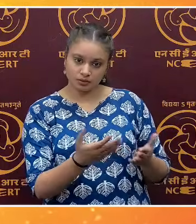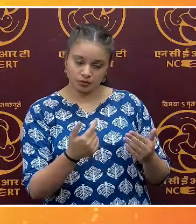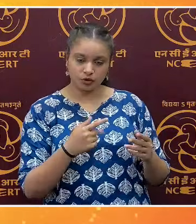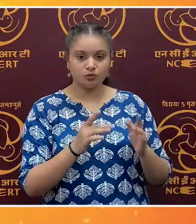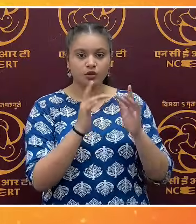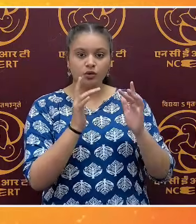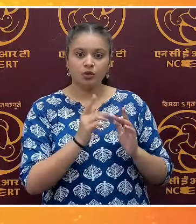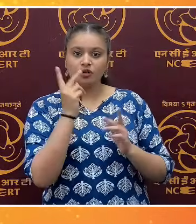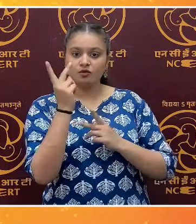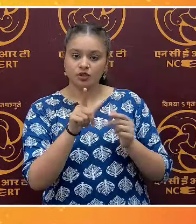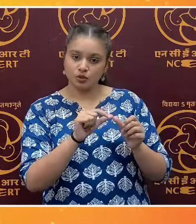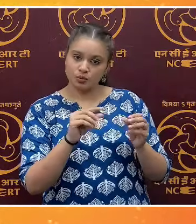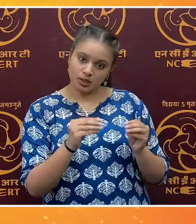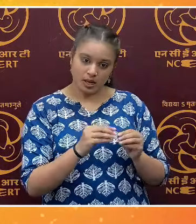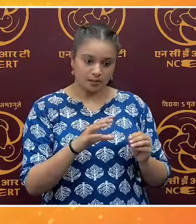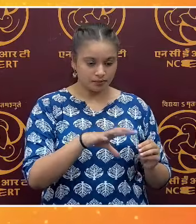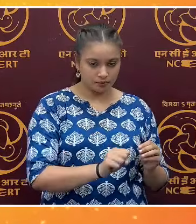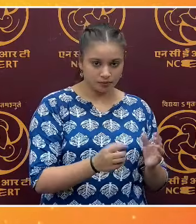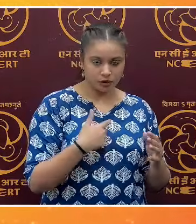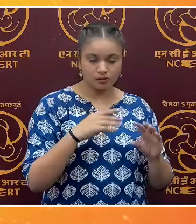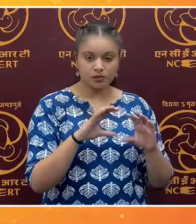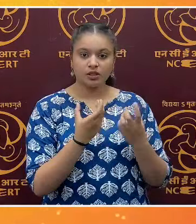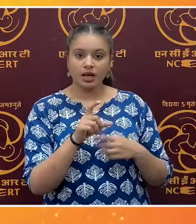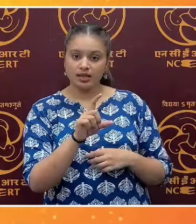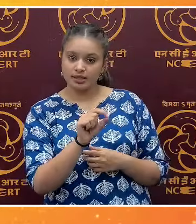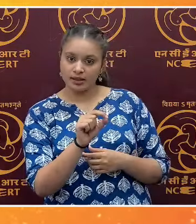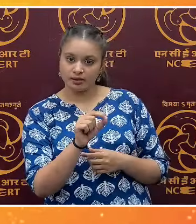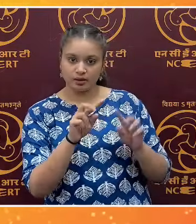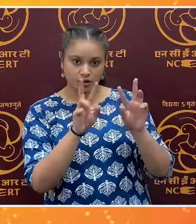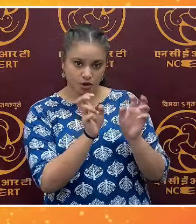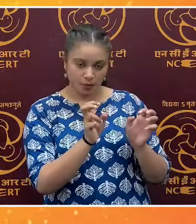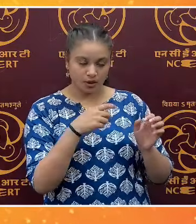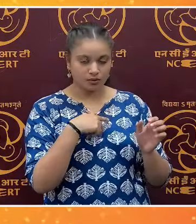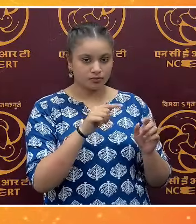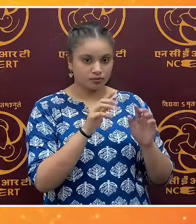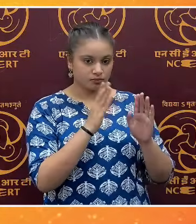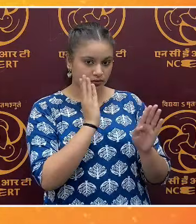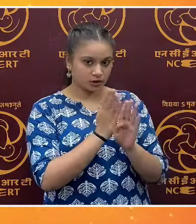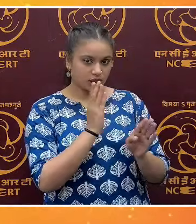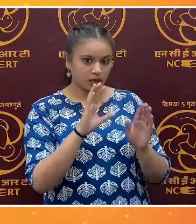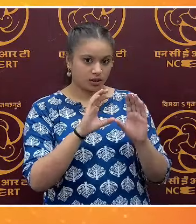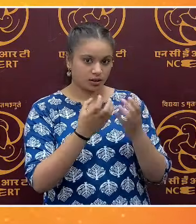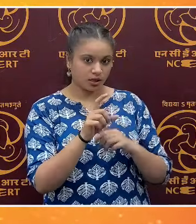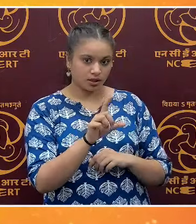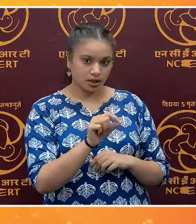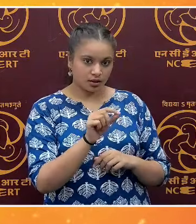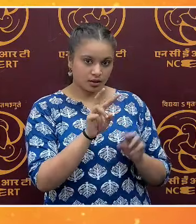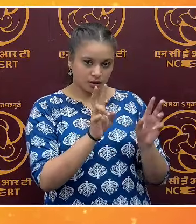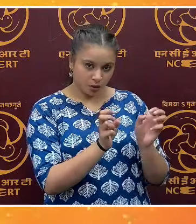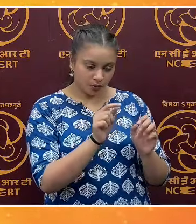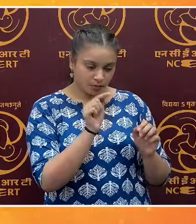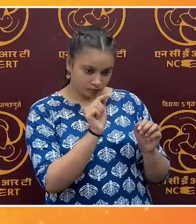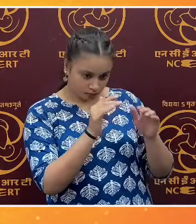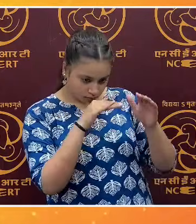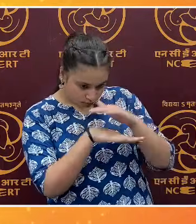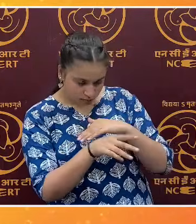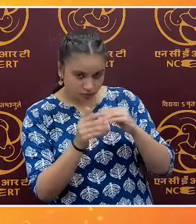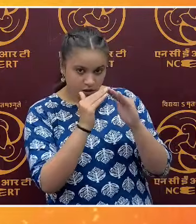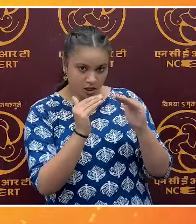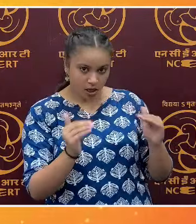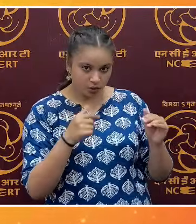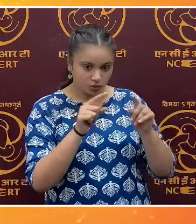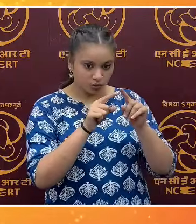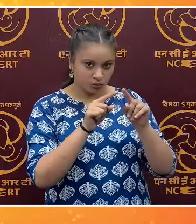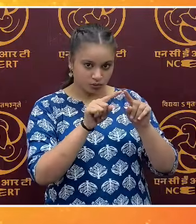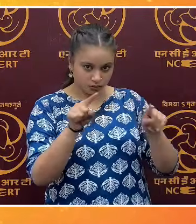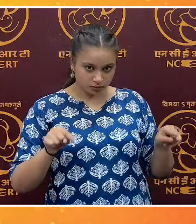labs vertical, and it is a class, as it is a class 10th topic, so we can go directly to the class 10th topic, and there you will find this household circuits.